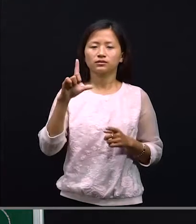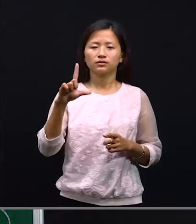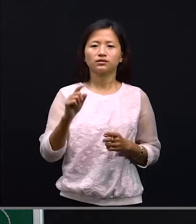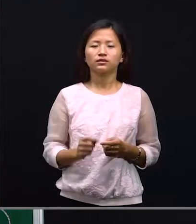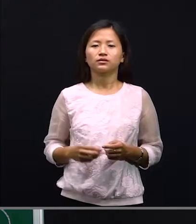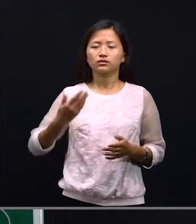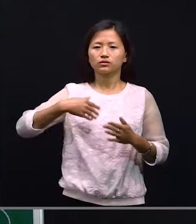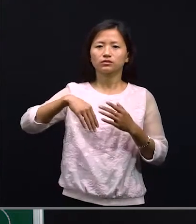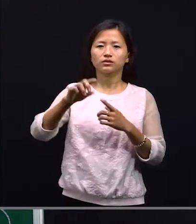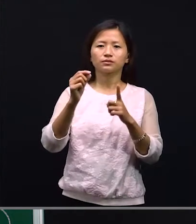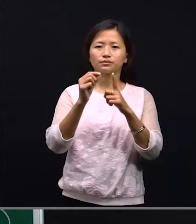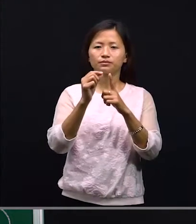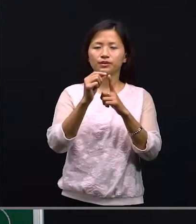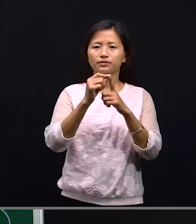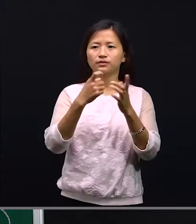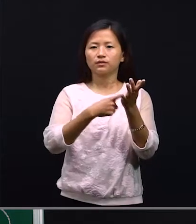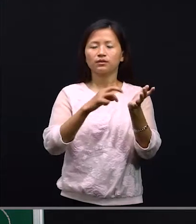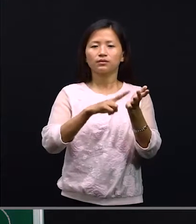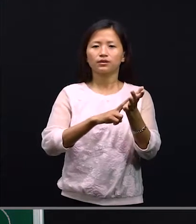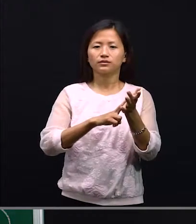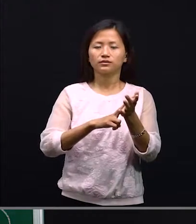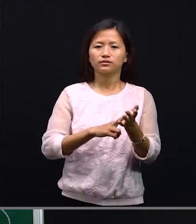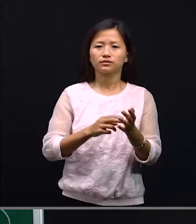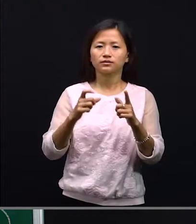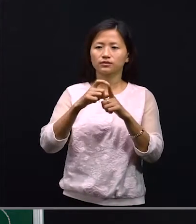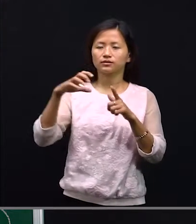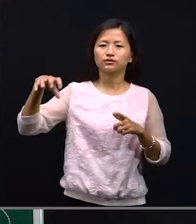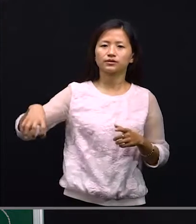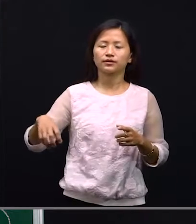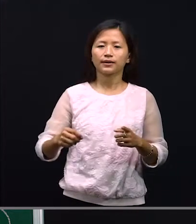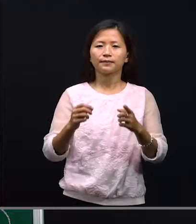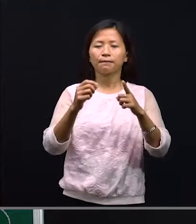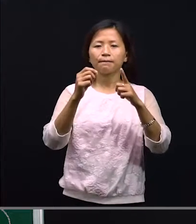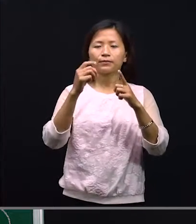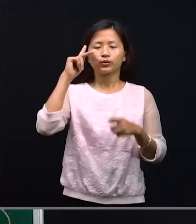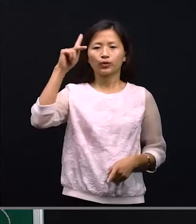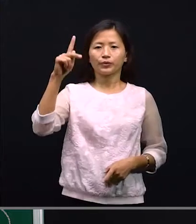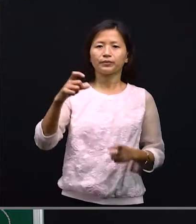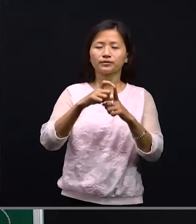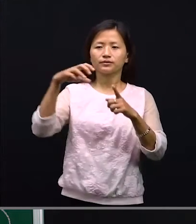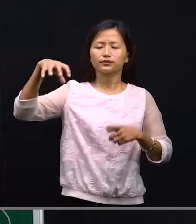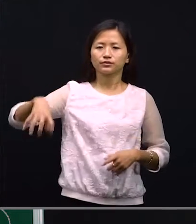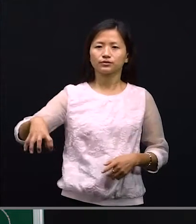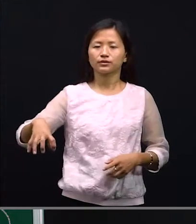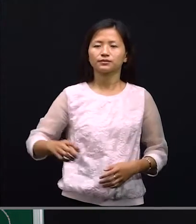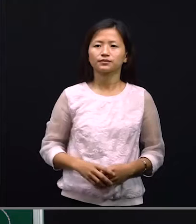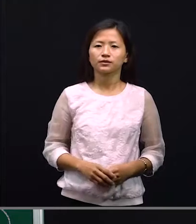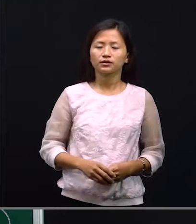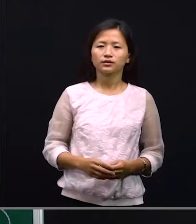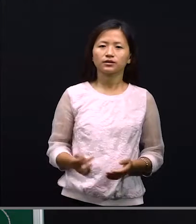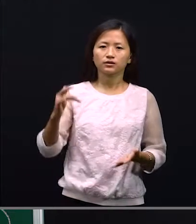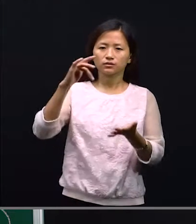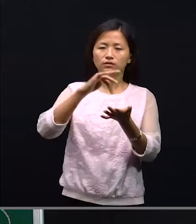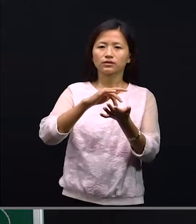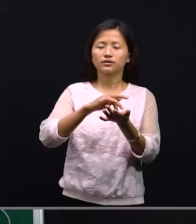and goes and touch some parts of Kohima district. Okay, now this Mount Zafar, okay, it is located in